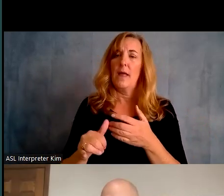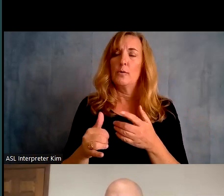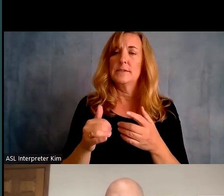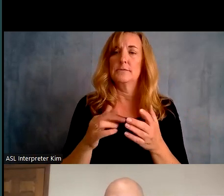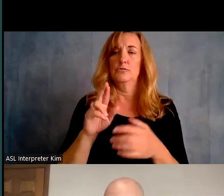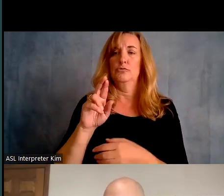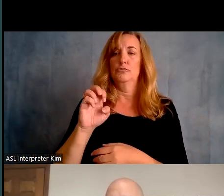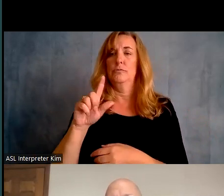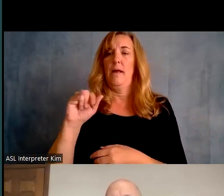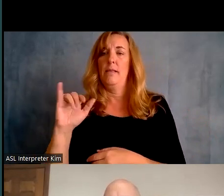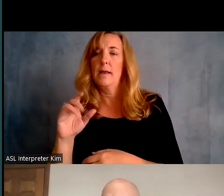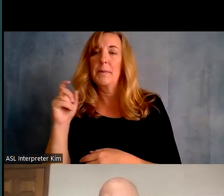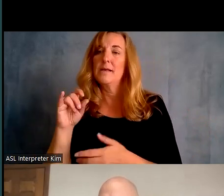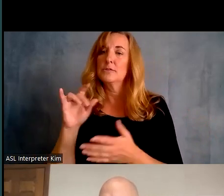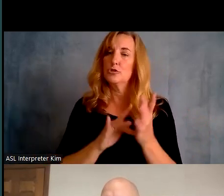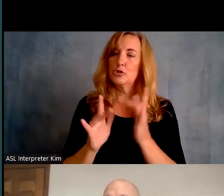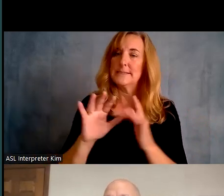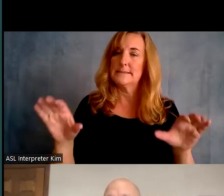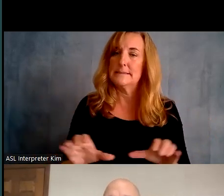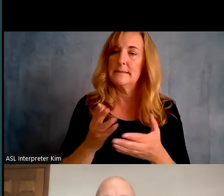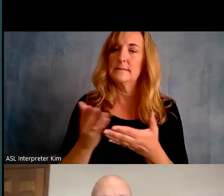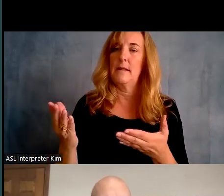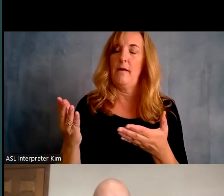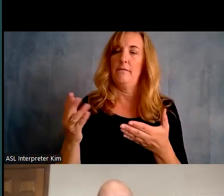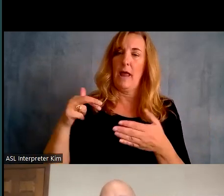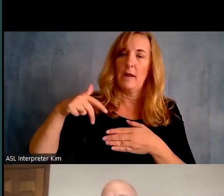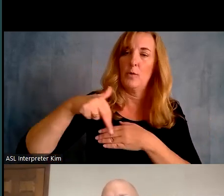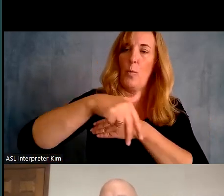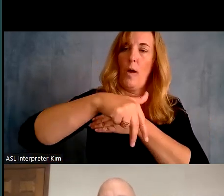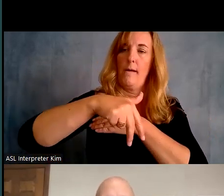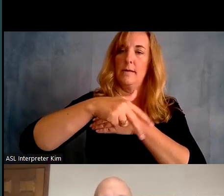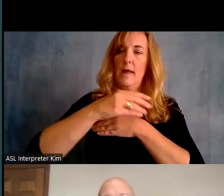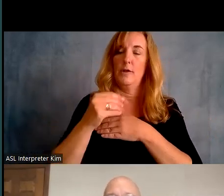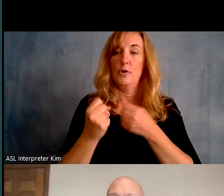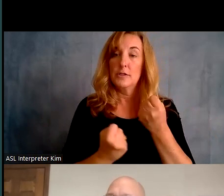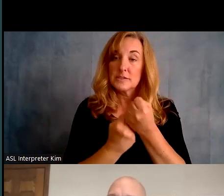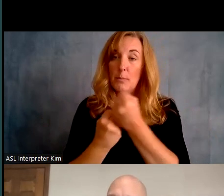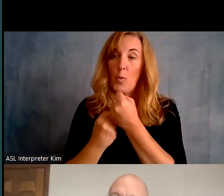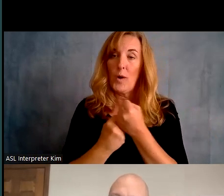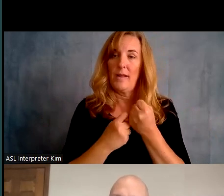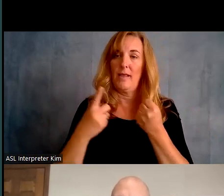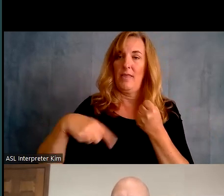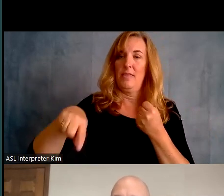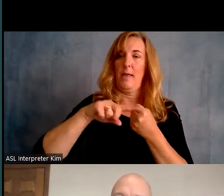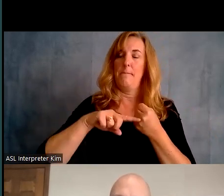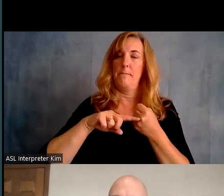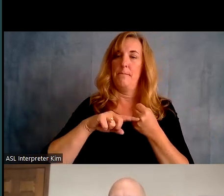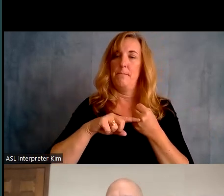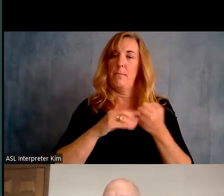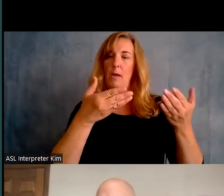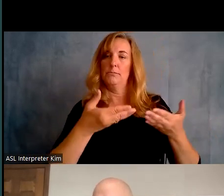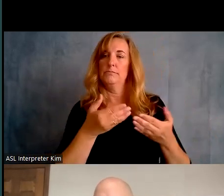that's where Jesus had done stuff and Jesus had walked. And you're supporting pilgrims on their journey by hosting them